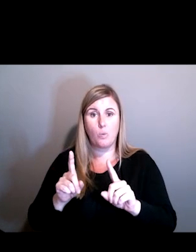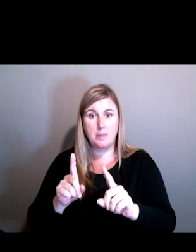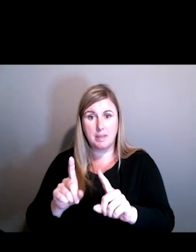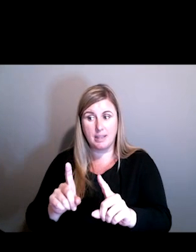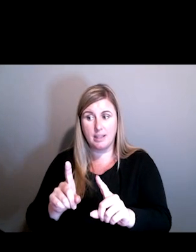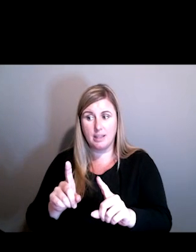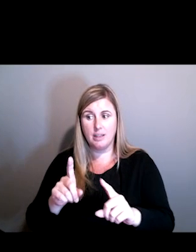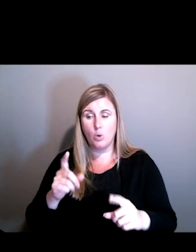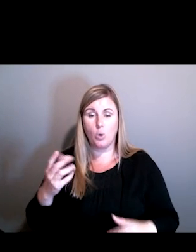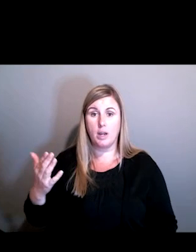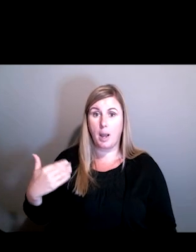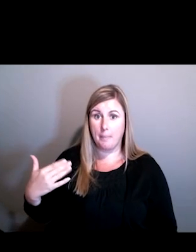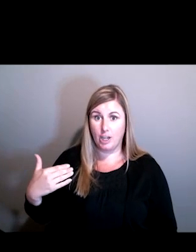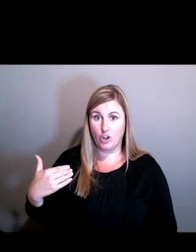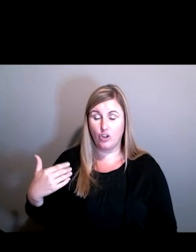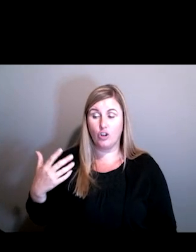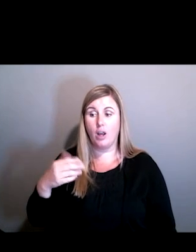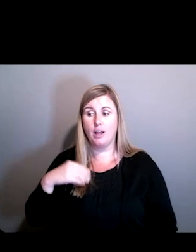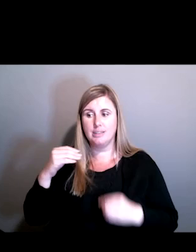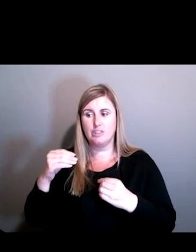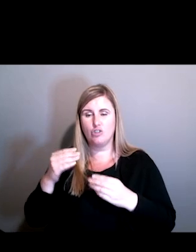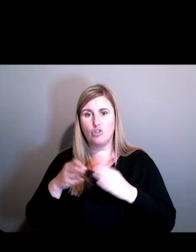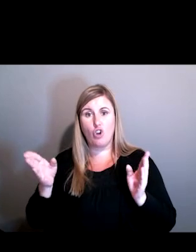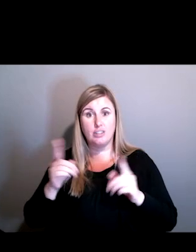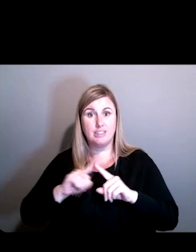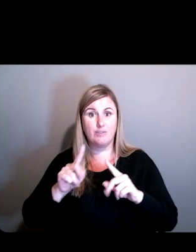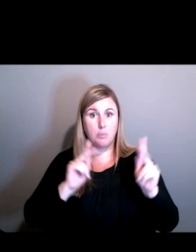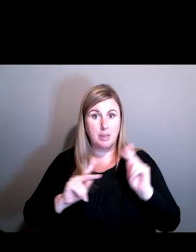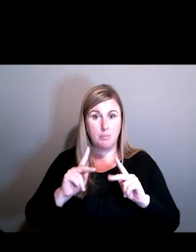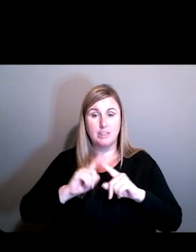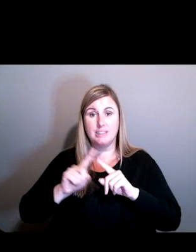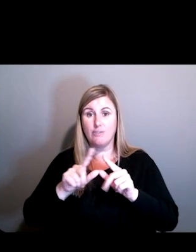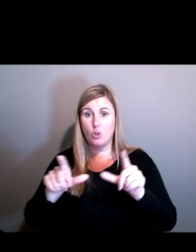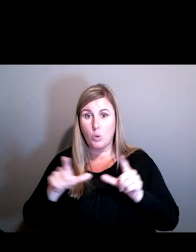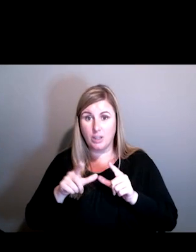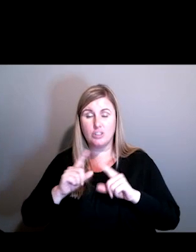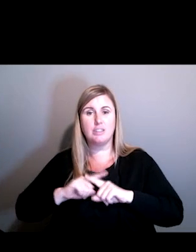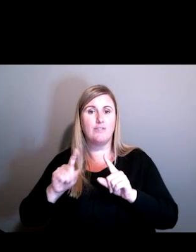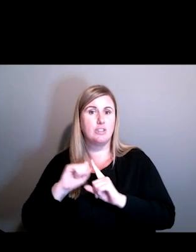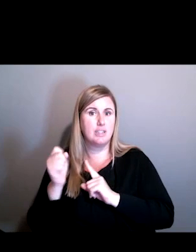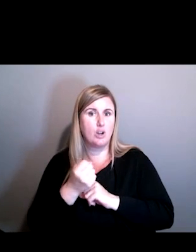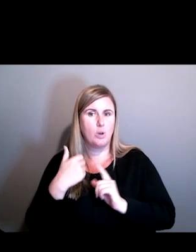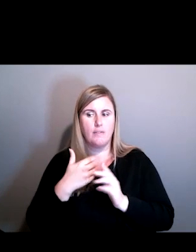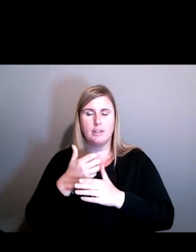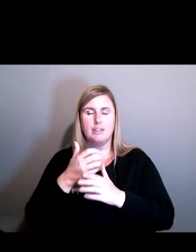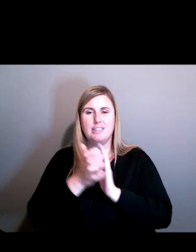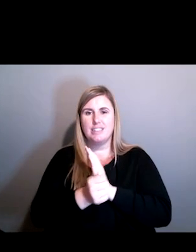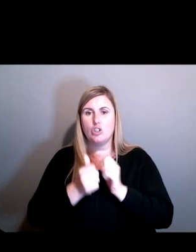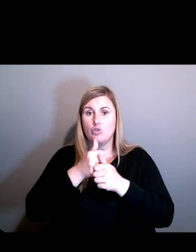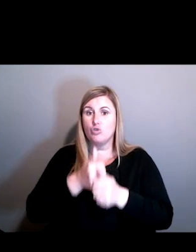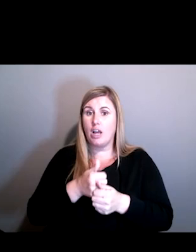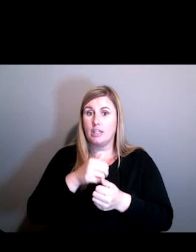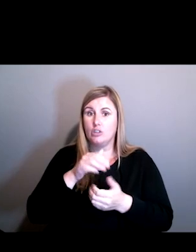me, our come here, and I'll teach it across people, locations, and in various scenarios. We have a skill tracking sheet